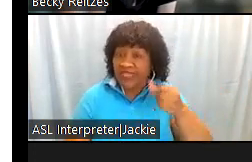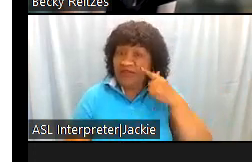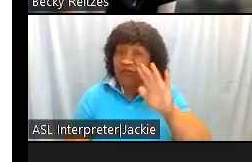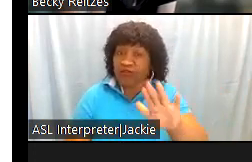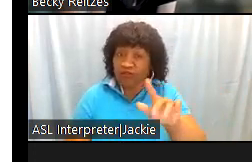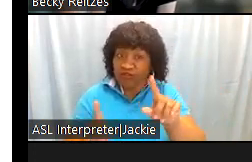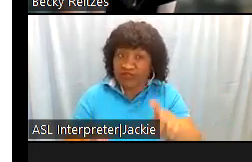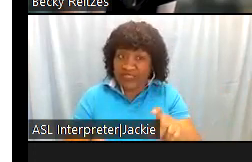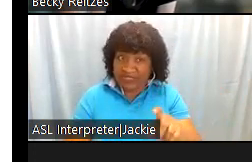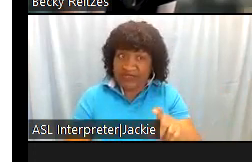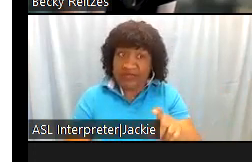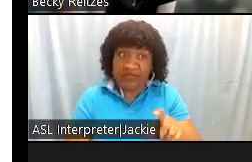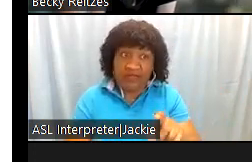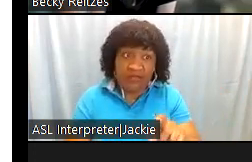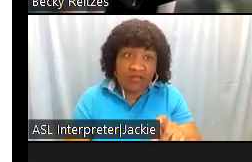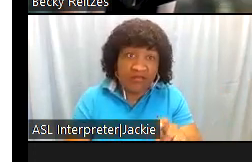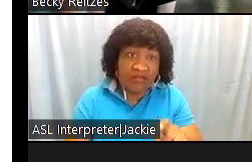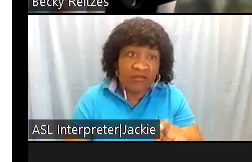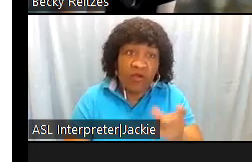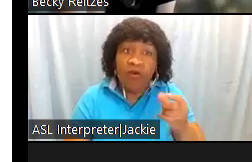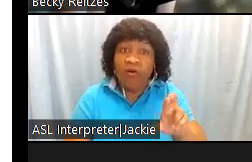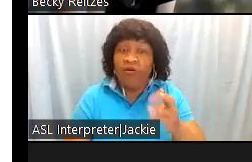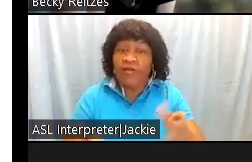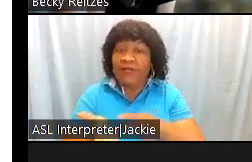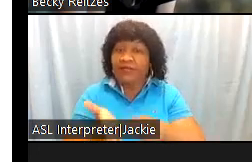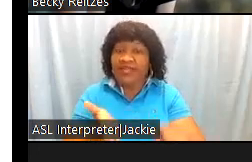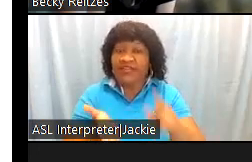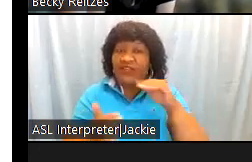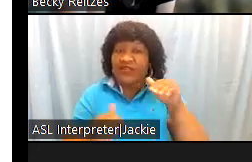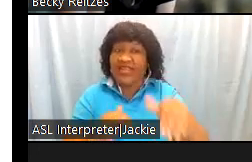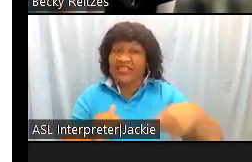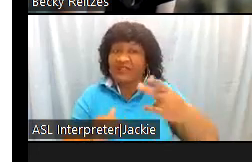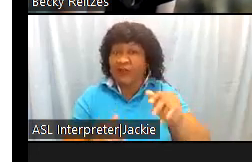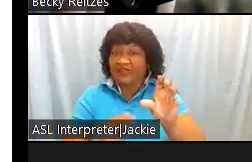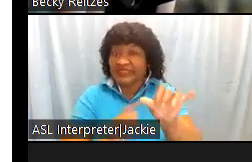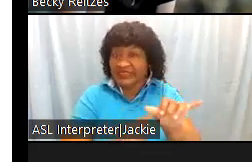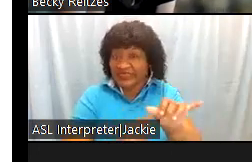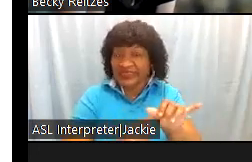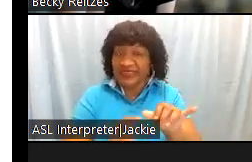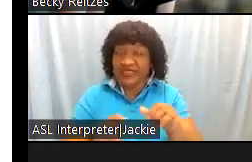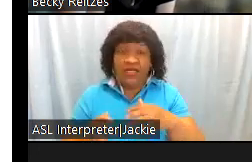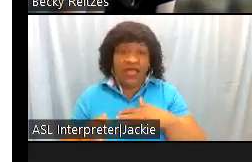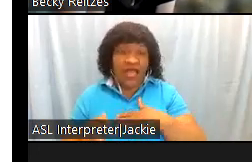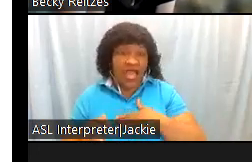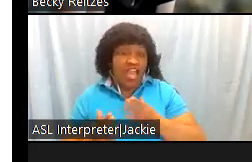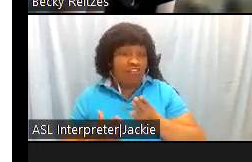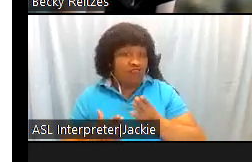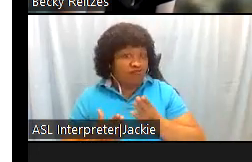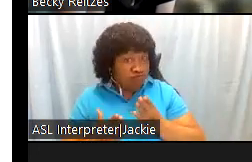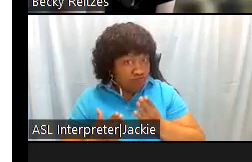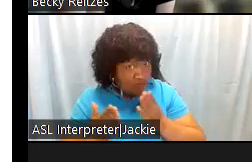you back for tests, or actually pay for them at the pharmacy. My strong recommendation